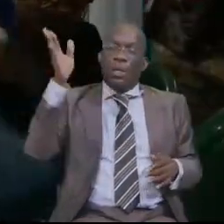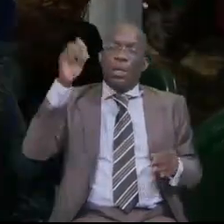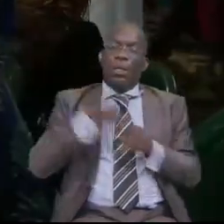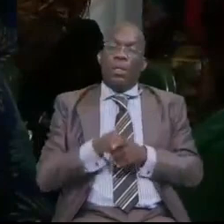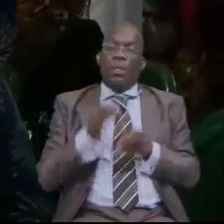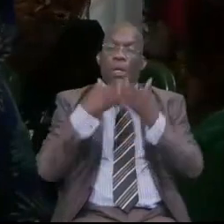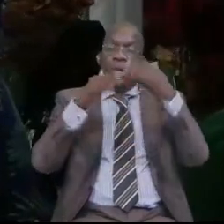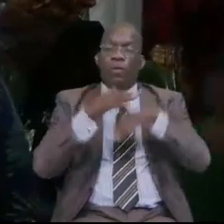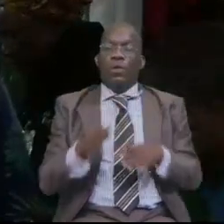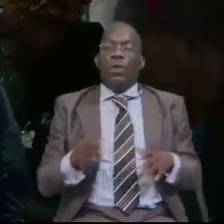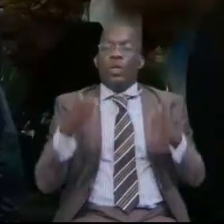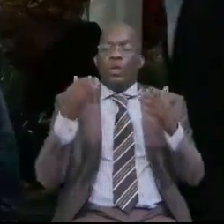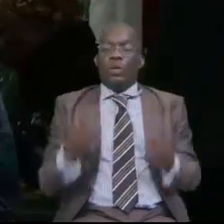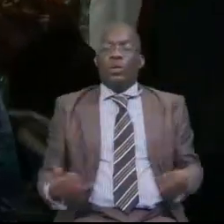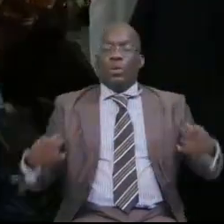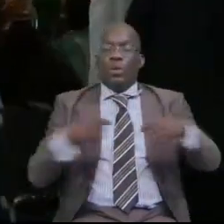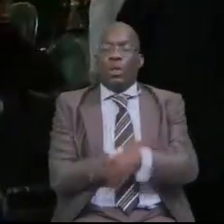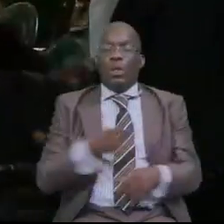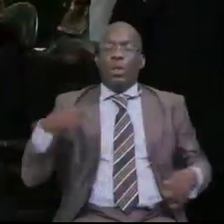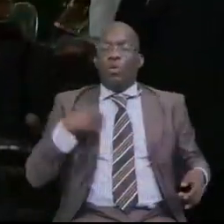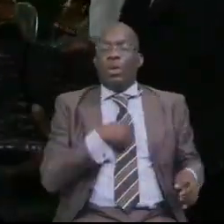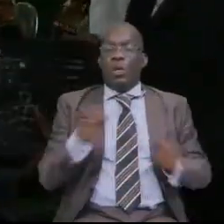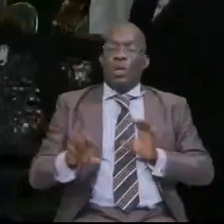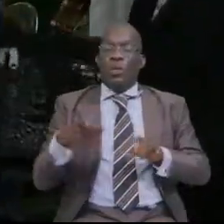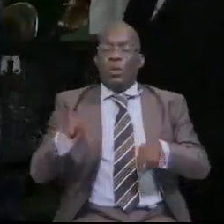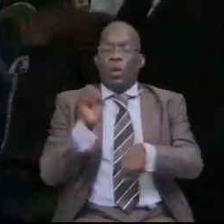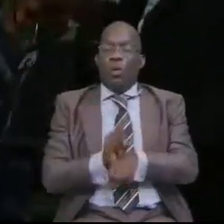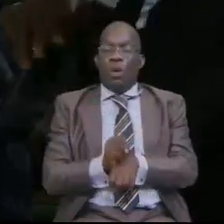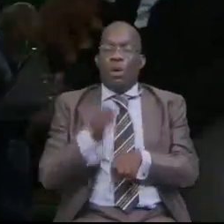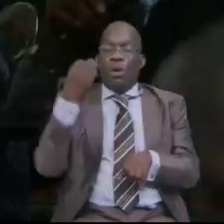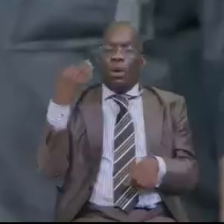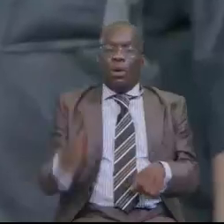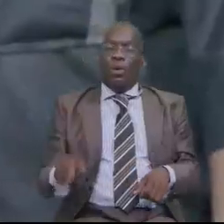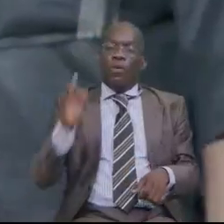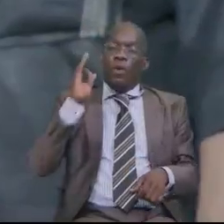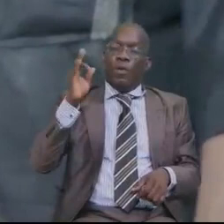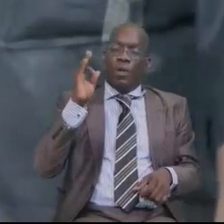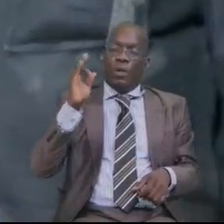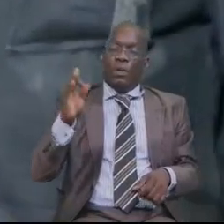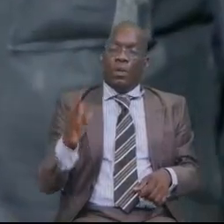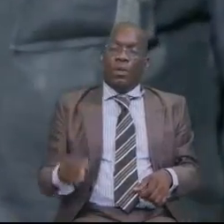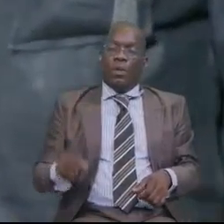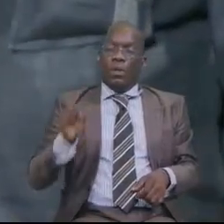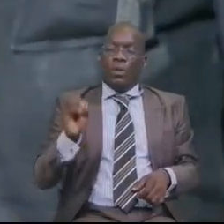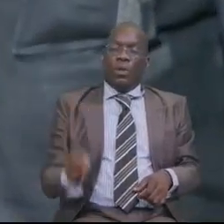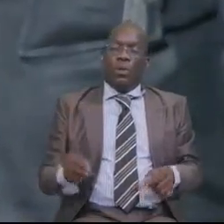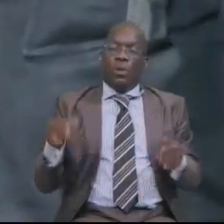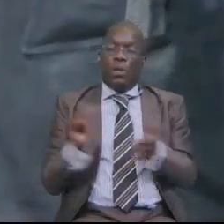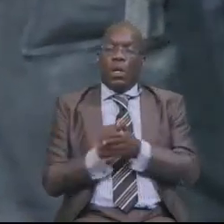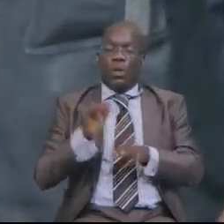And today we're doing the work of evangelism, so that on